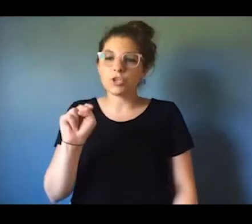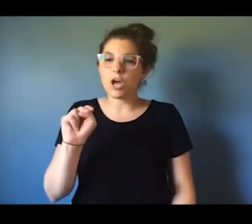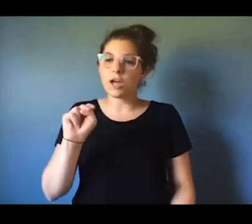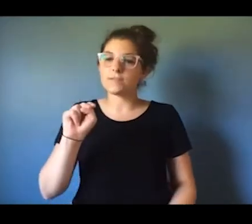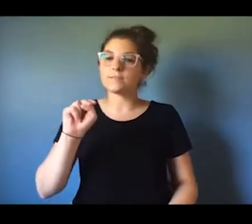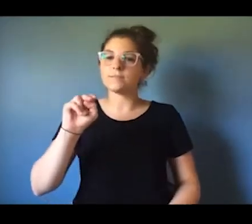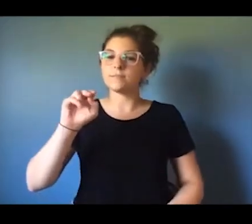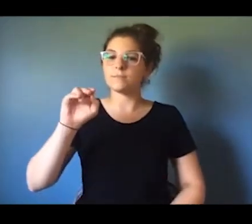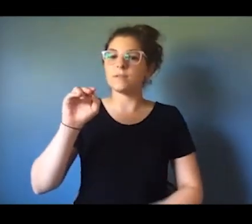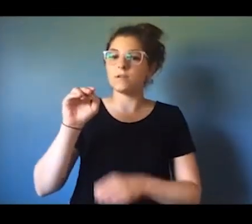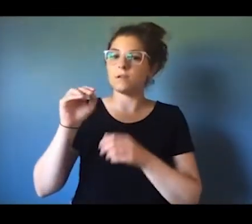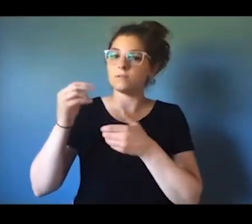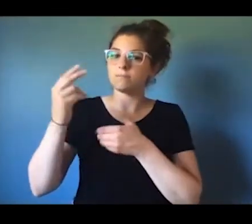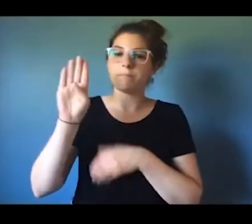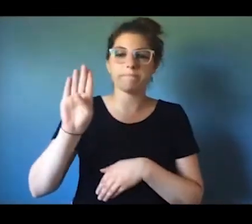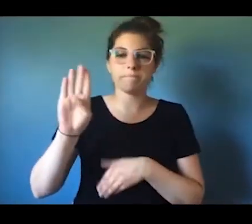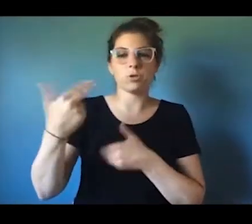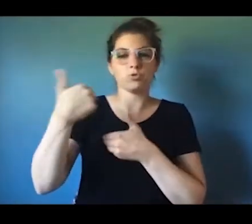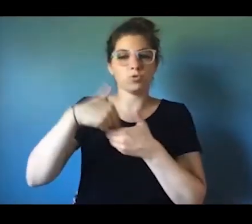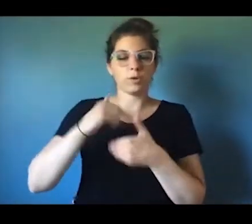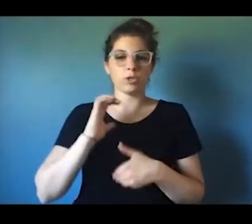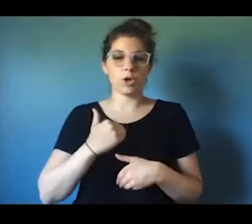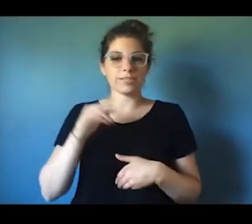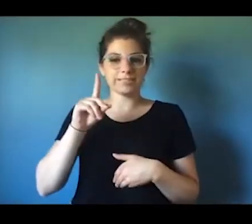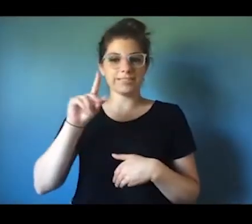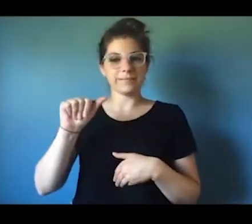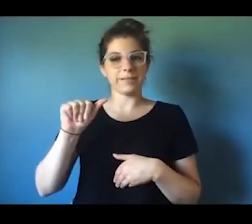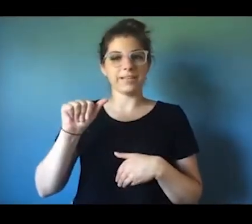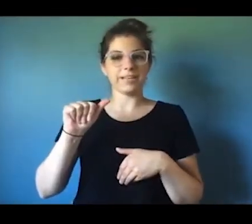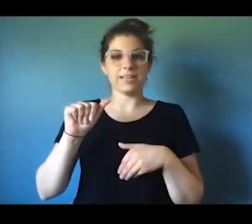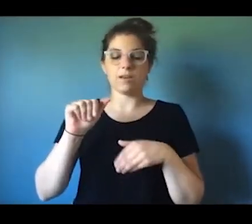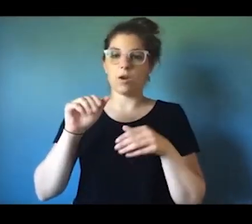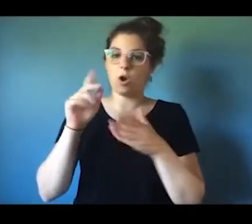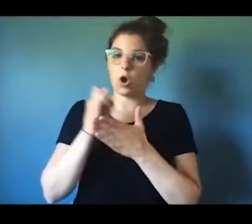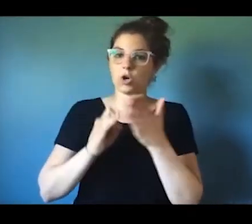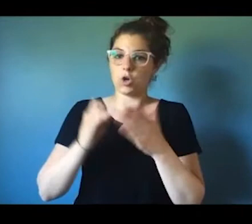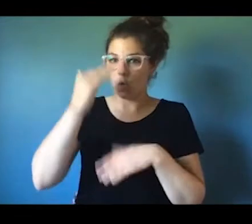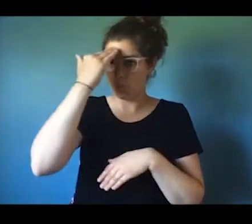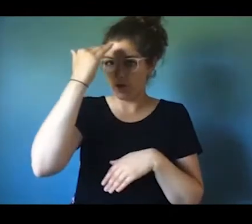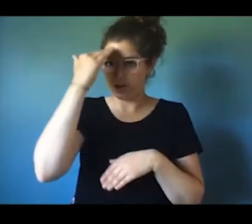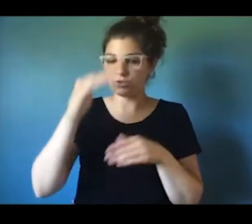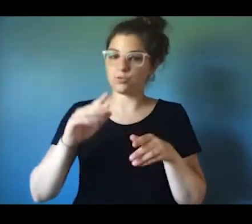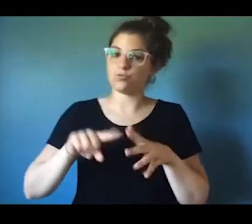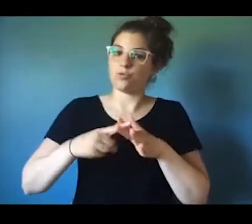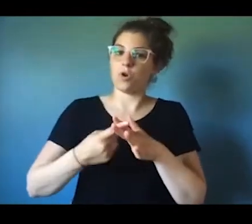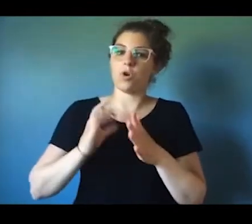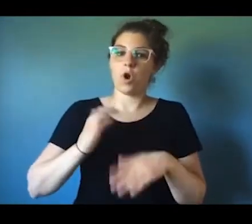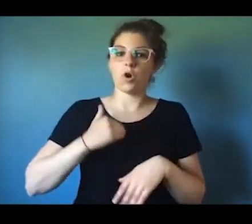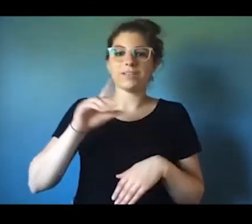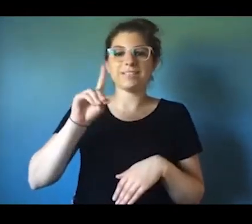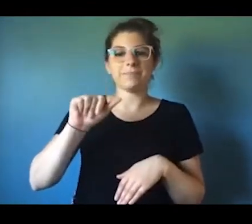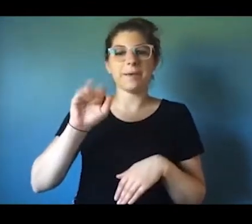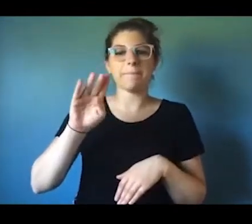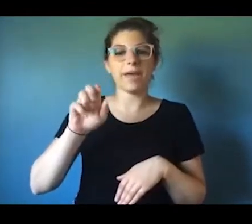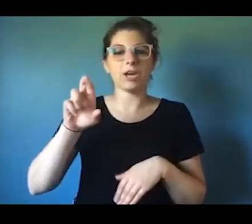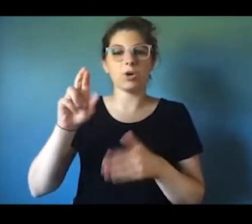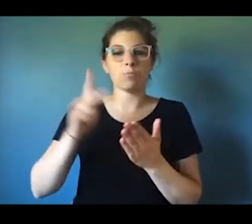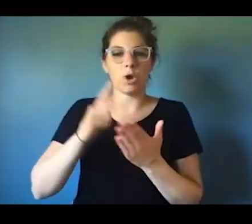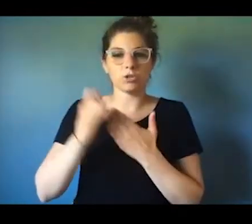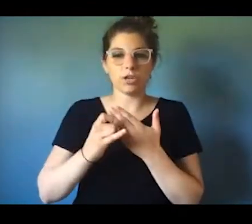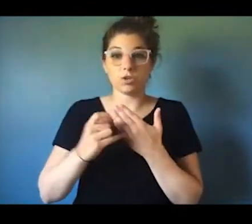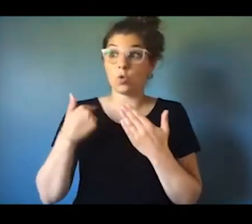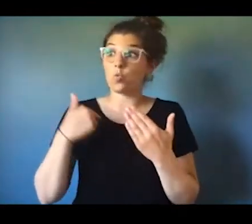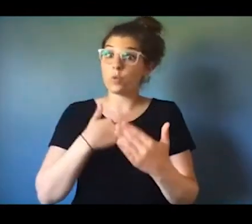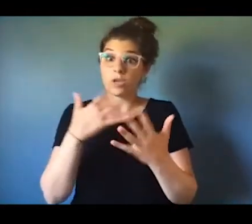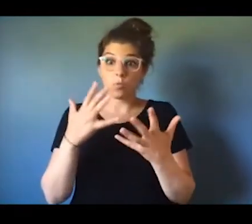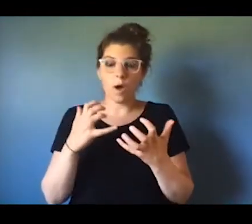Artist John Bramblitt joins the Disability Unite Festival to help kick off our nationwide banner project. We want disabled